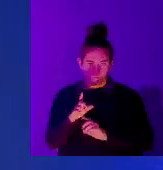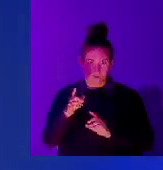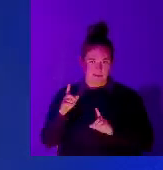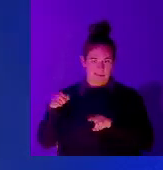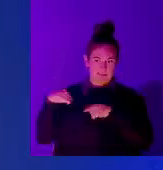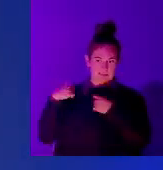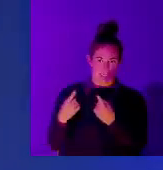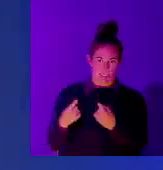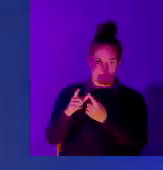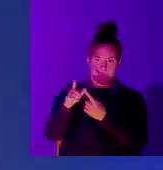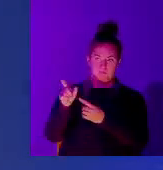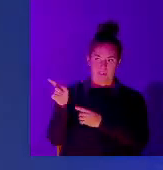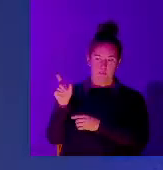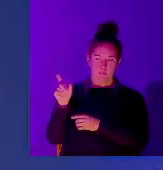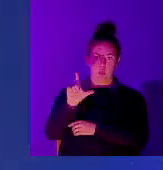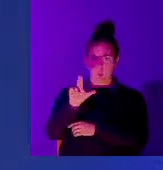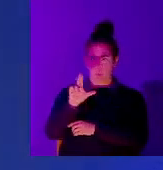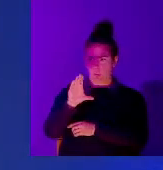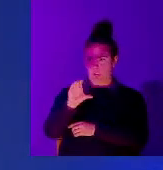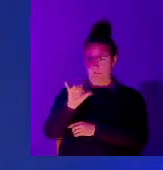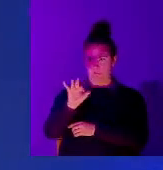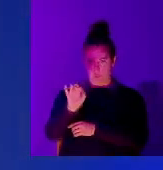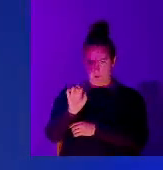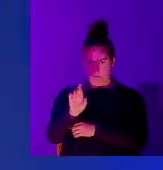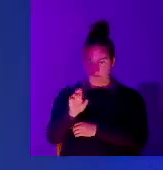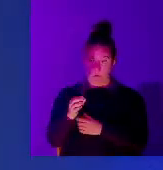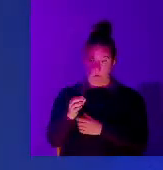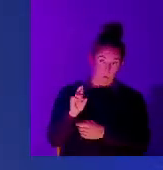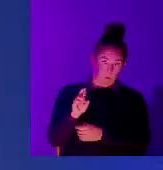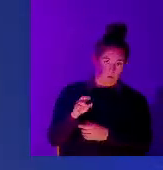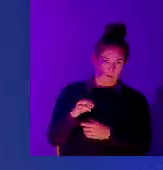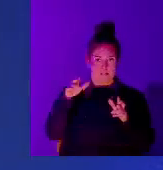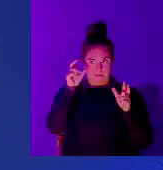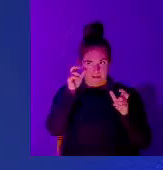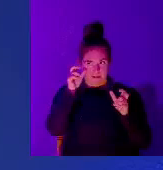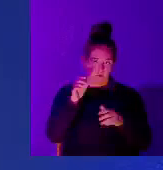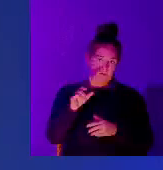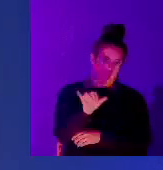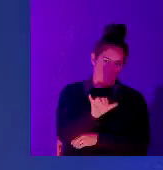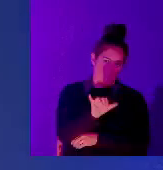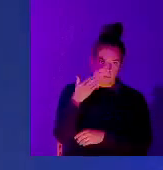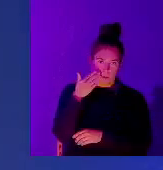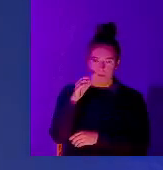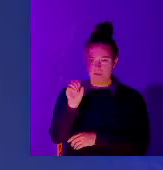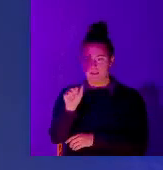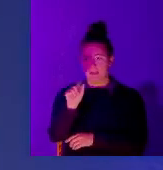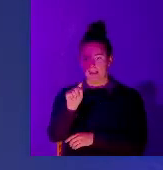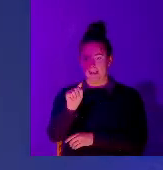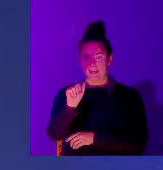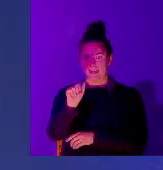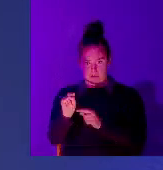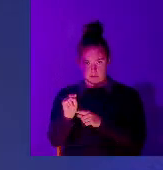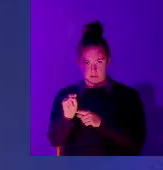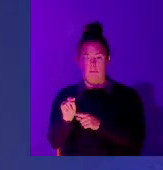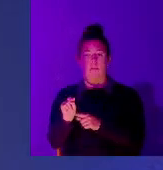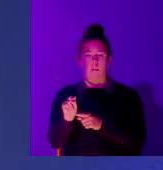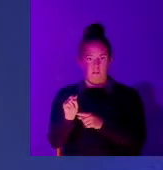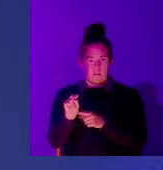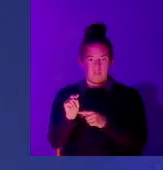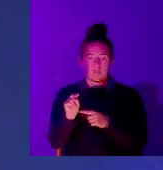he's called, and also Satan in that passage in Luke 4, he desperately tried to